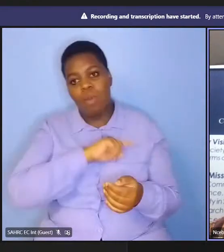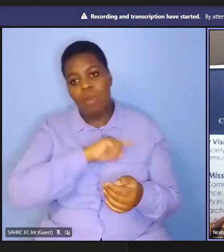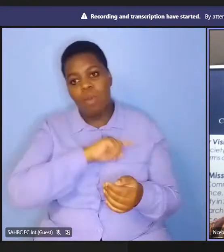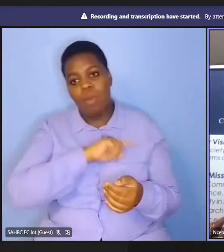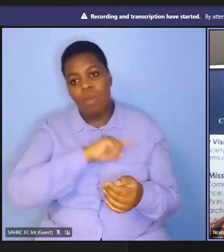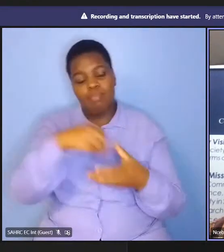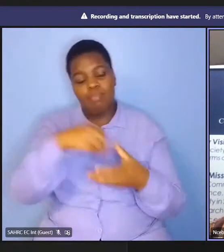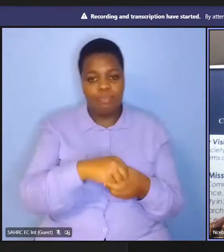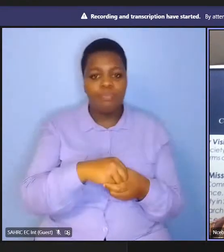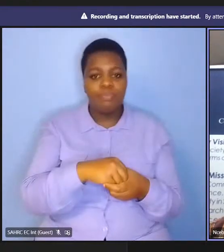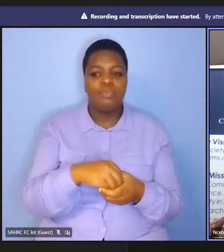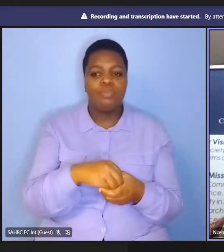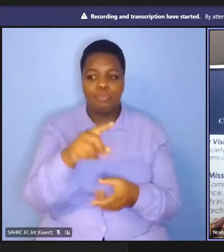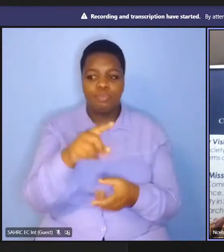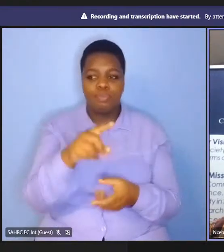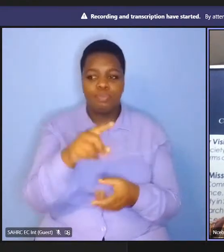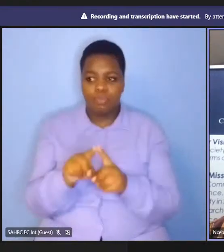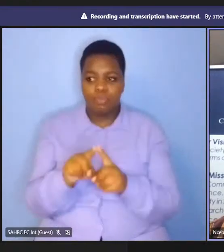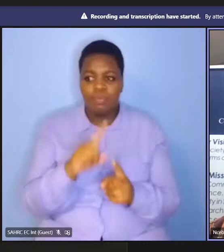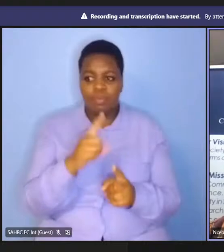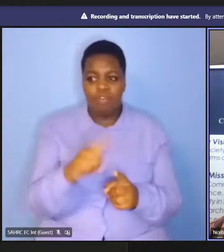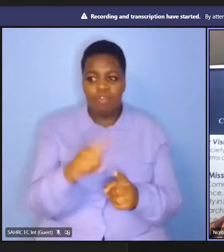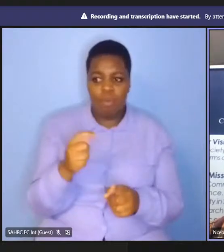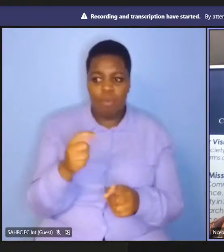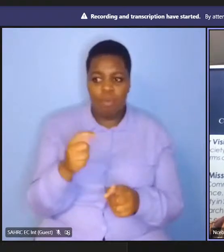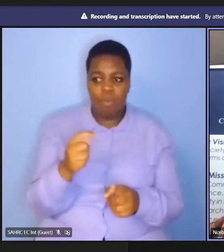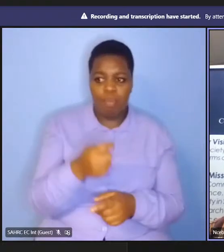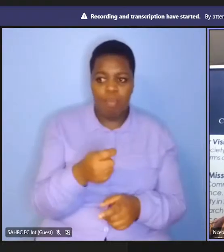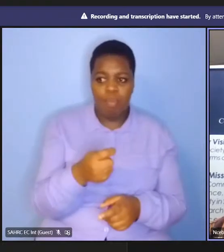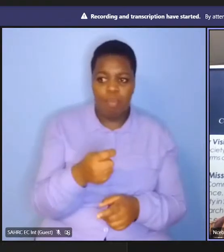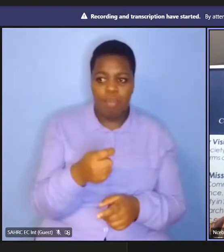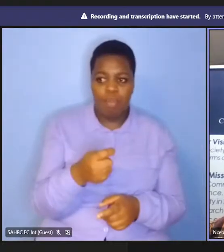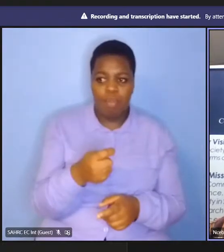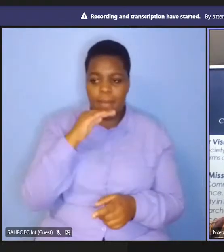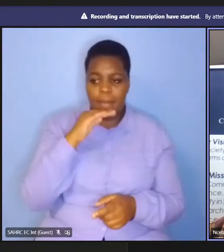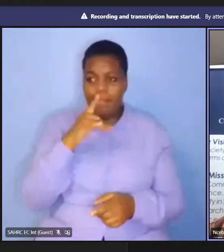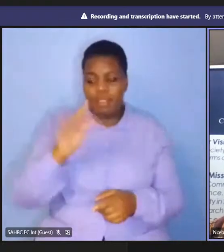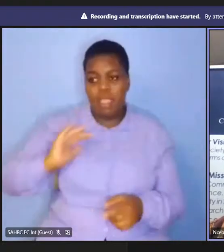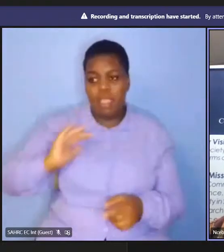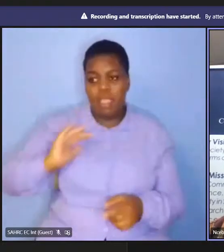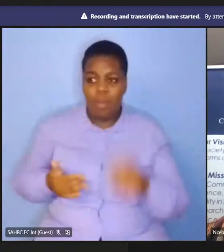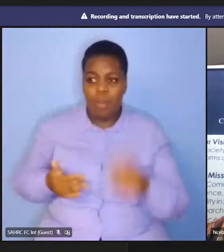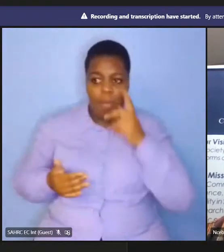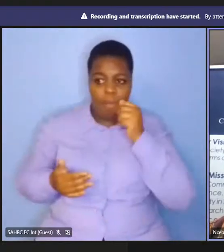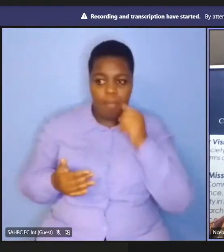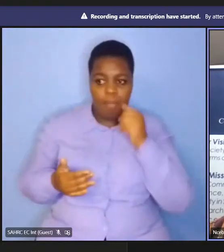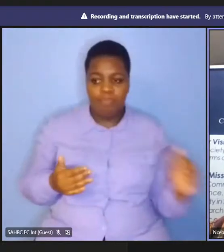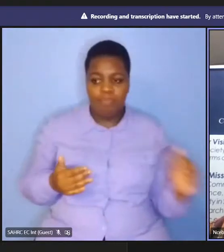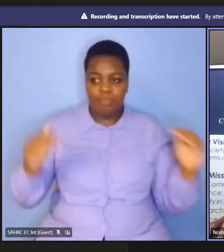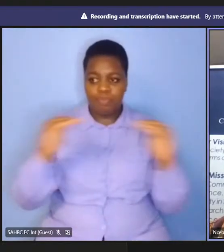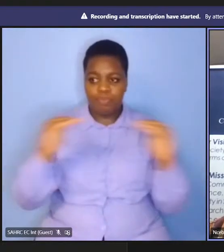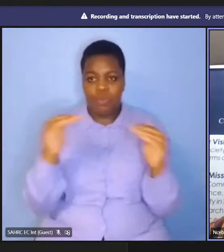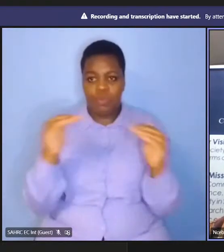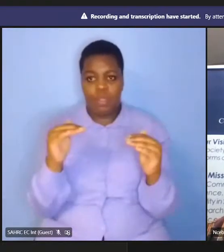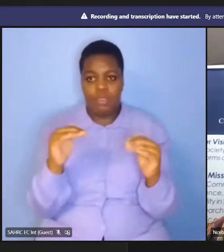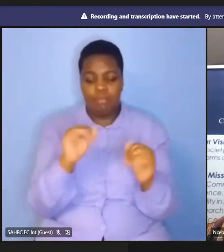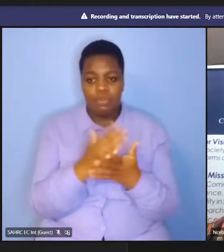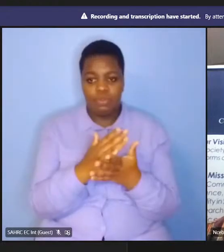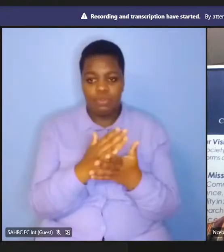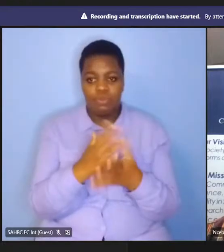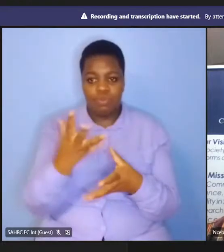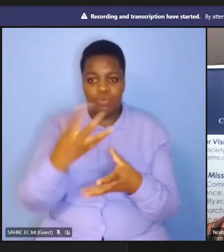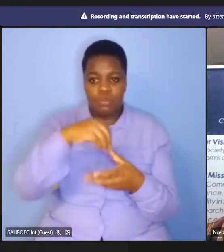still in bills, to make sure that the gender equality is catered